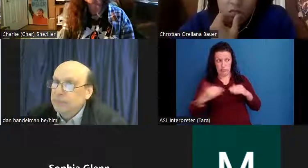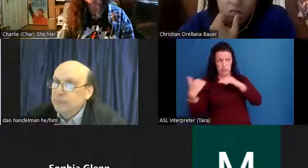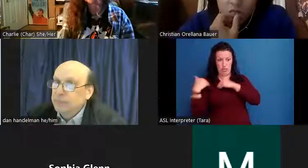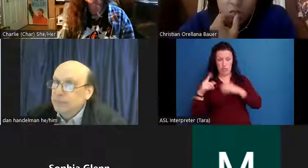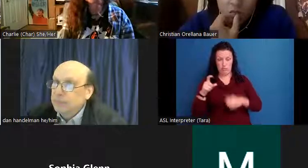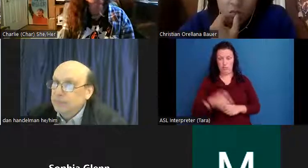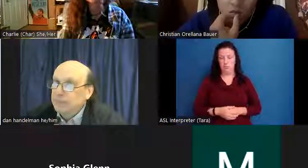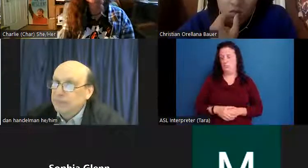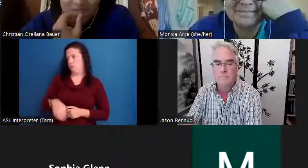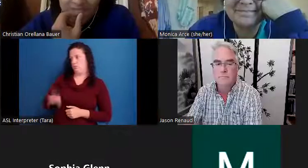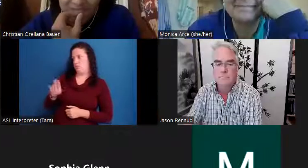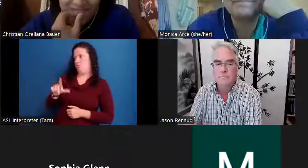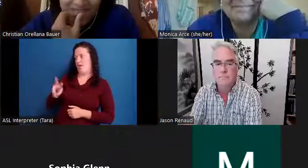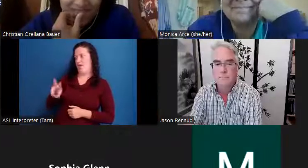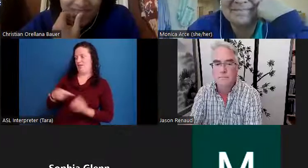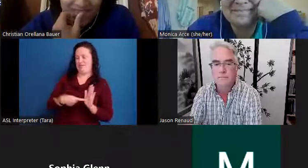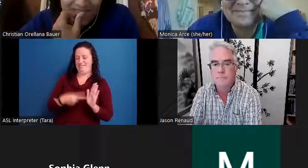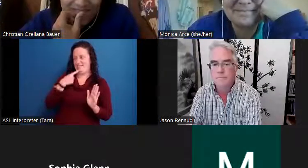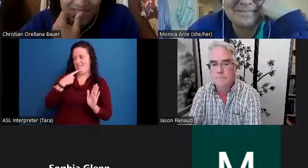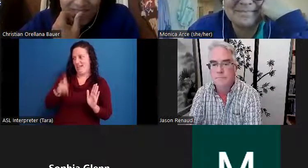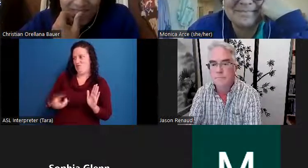Bylaws say they have to.